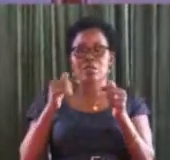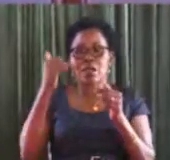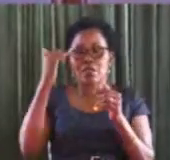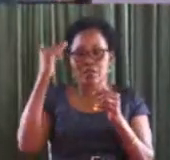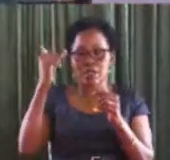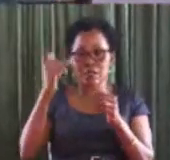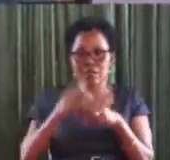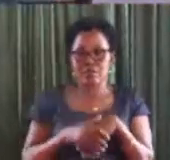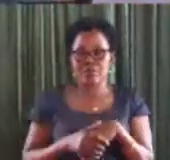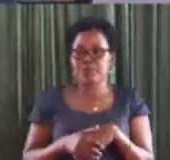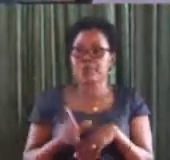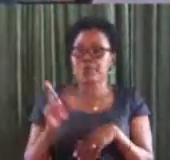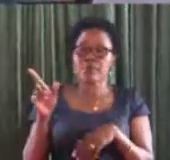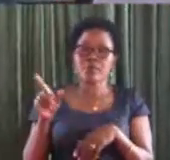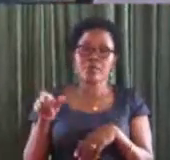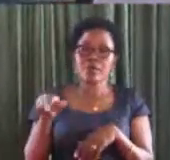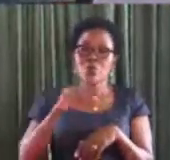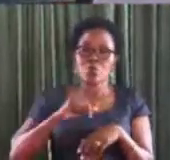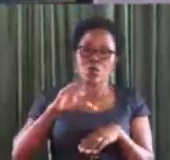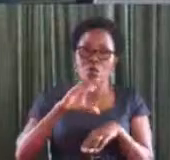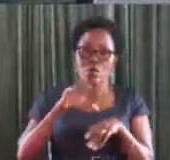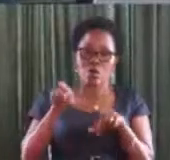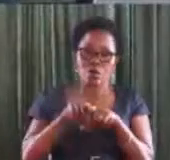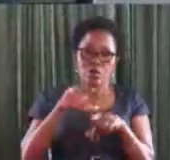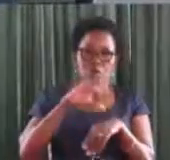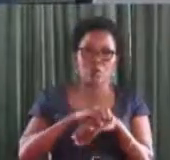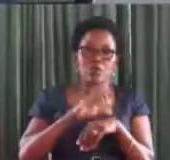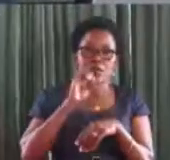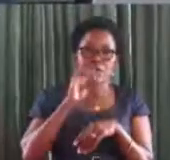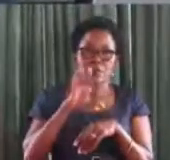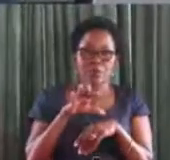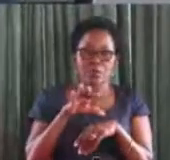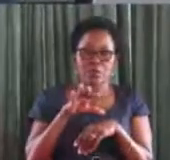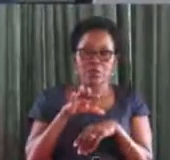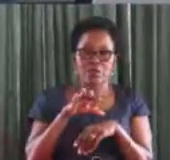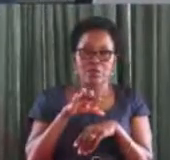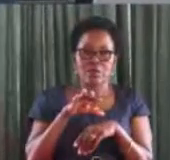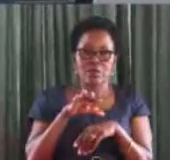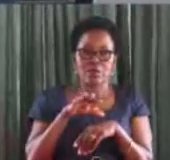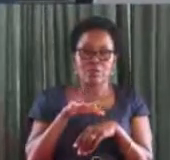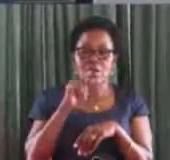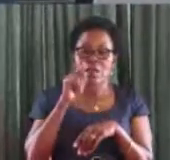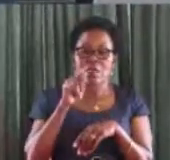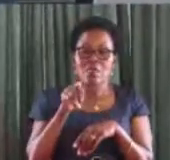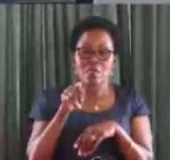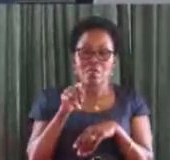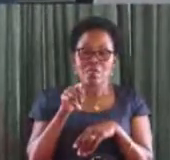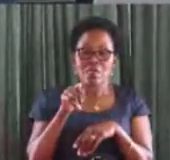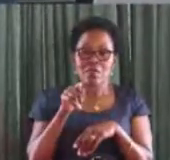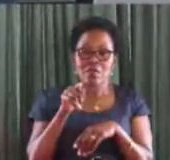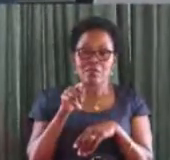We were also informed, my lord, that, and this was supported with